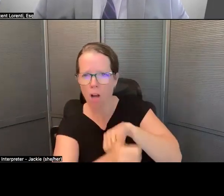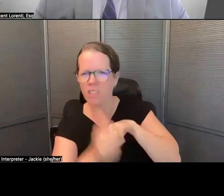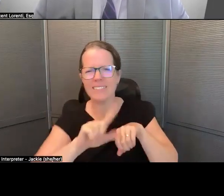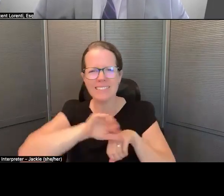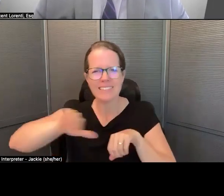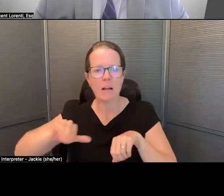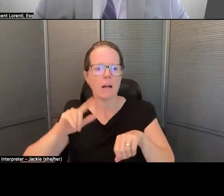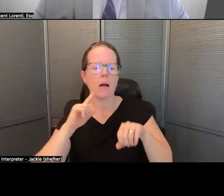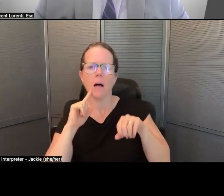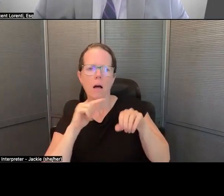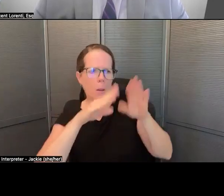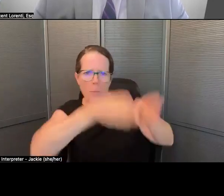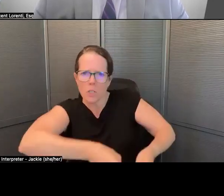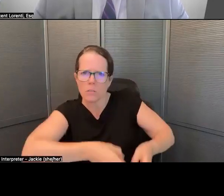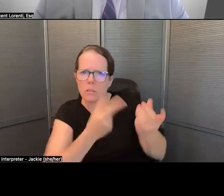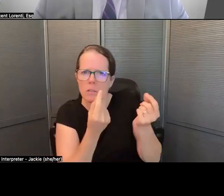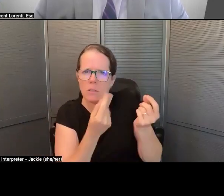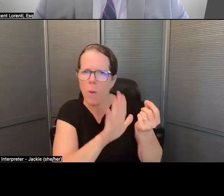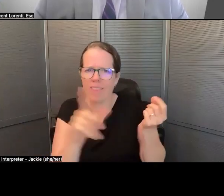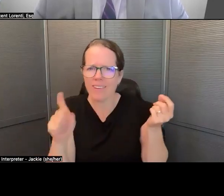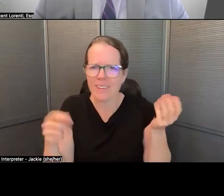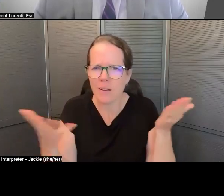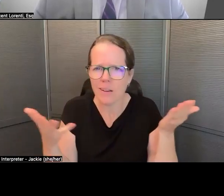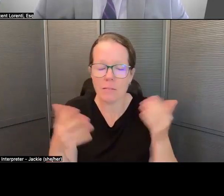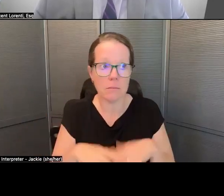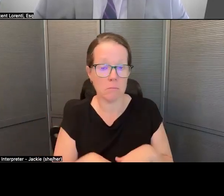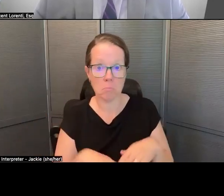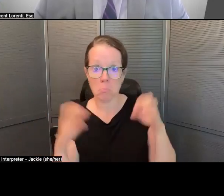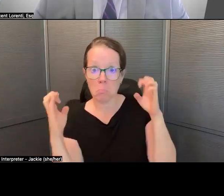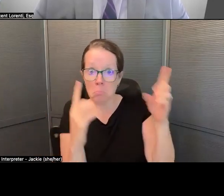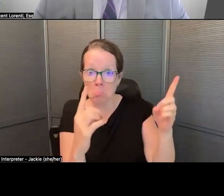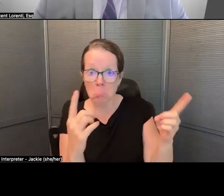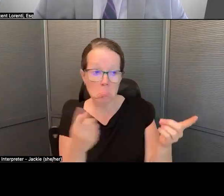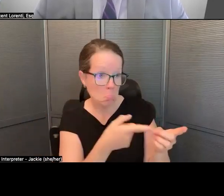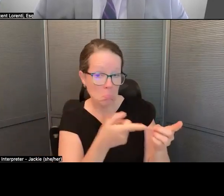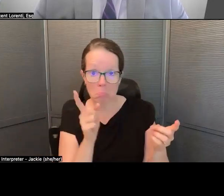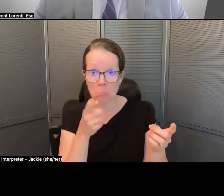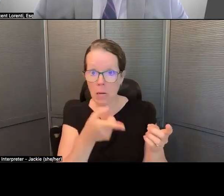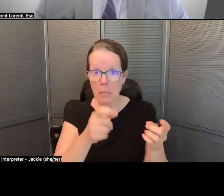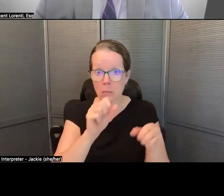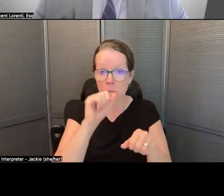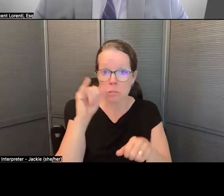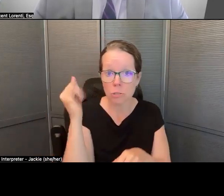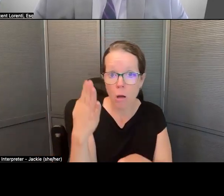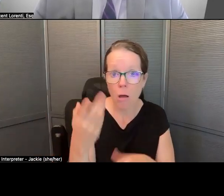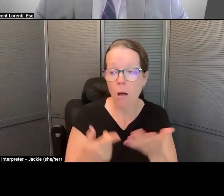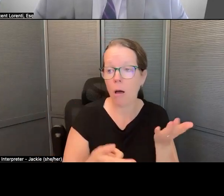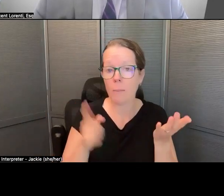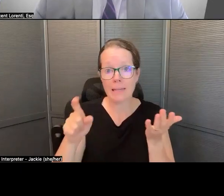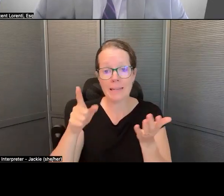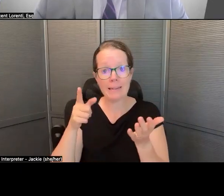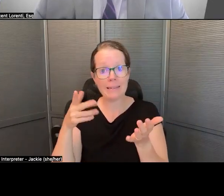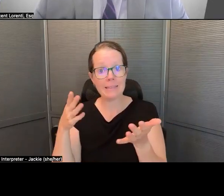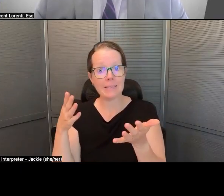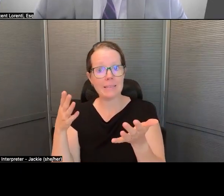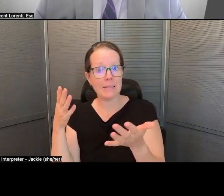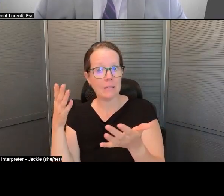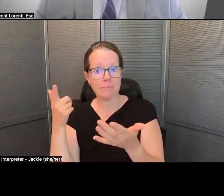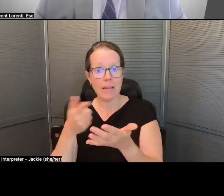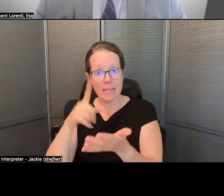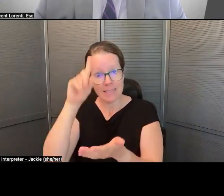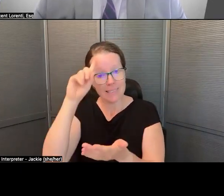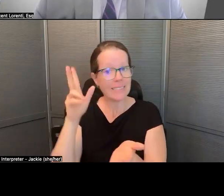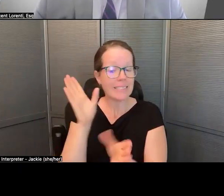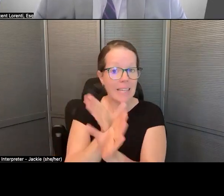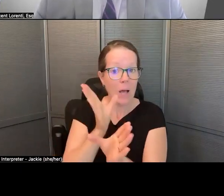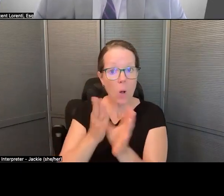what their individual needs are, whether it's education, employment, antisocial cognitions, peer associations, et cetera. And then we